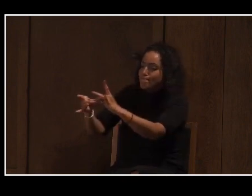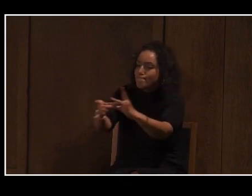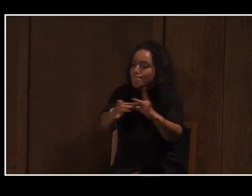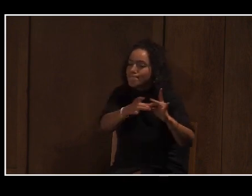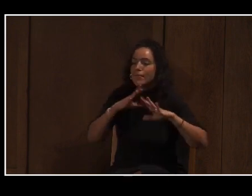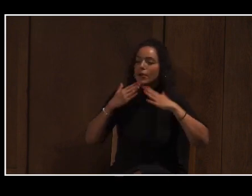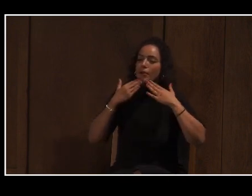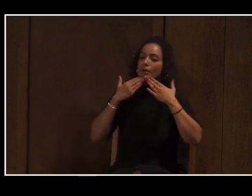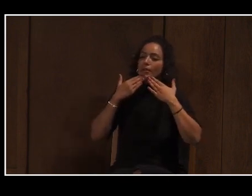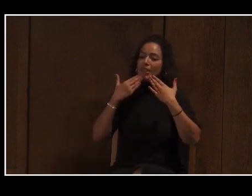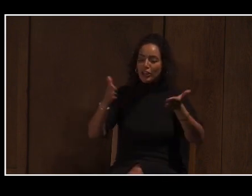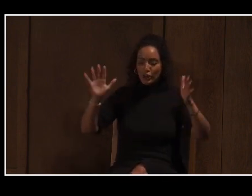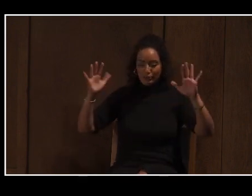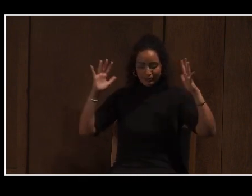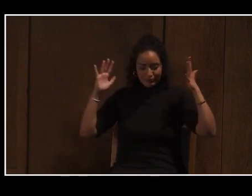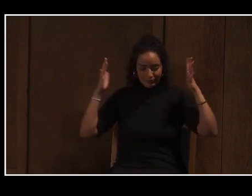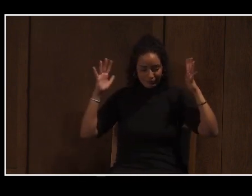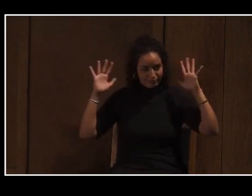Thank you very much.